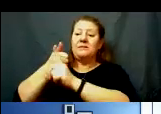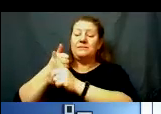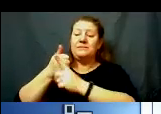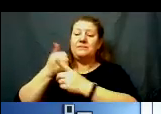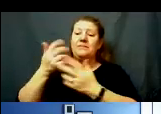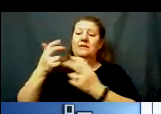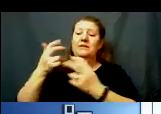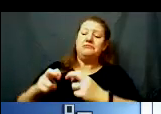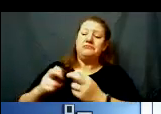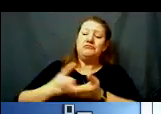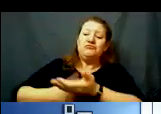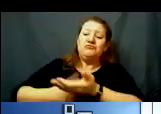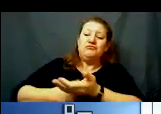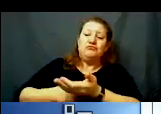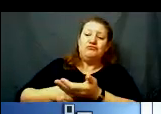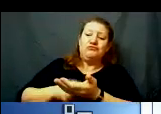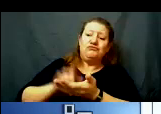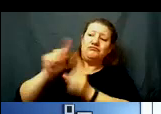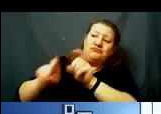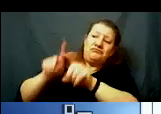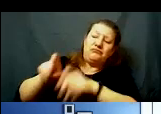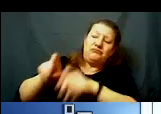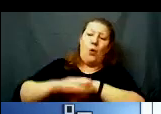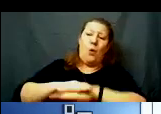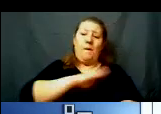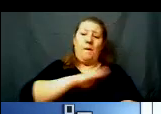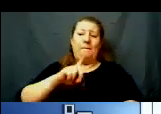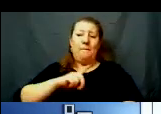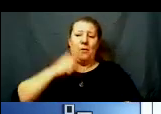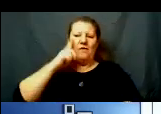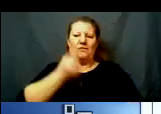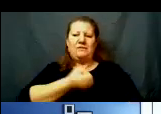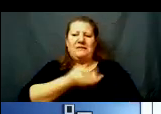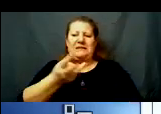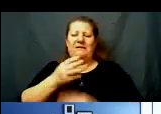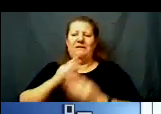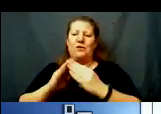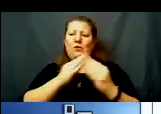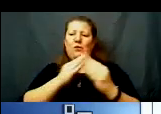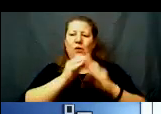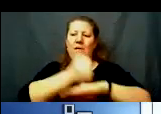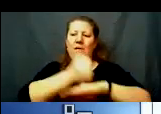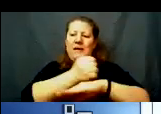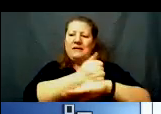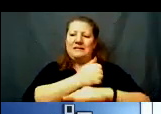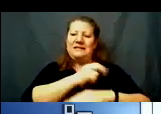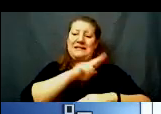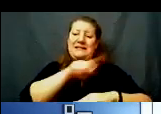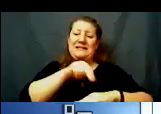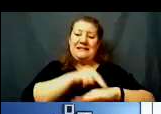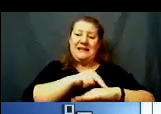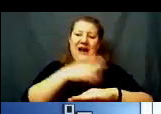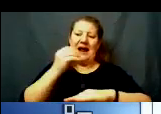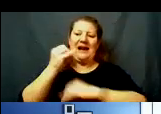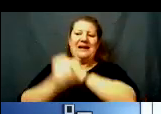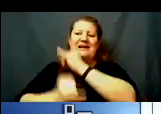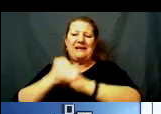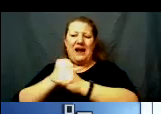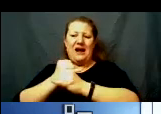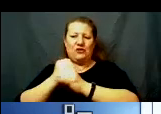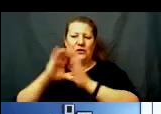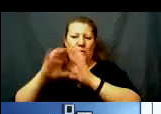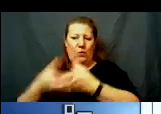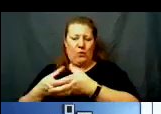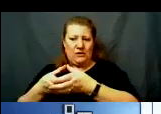for and served on the boards of directors of several community-based national and international